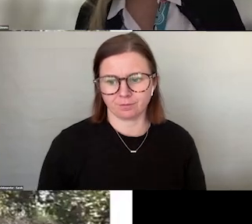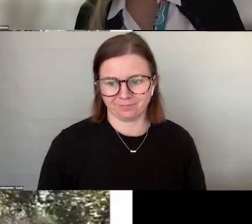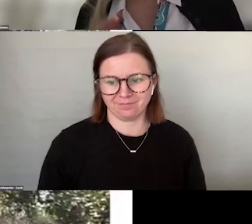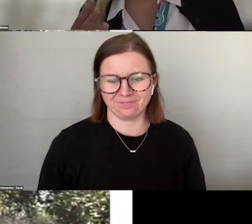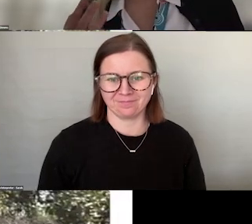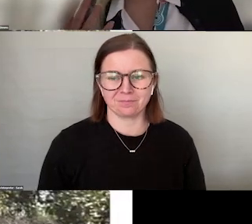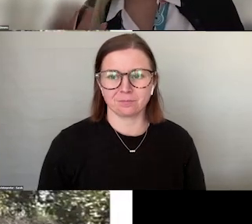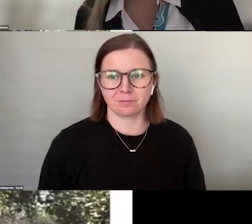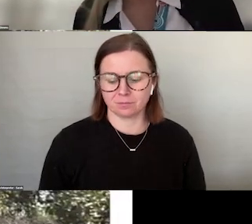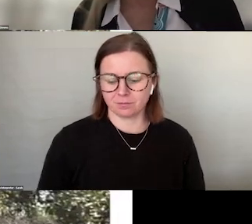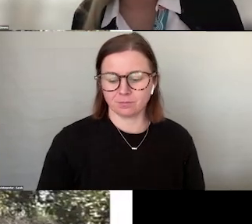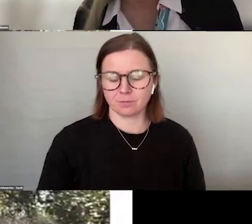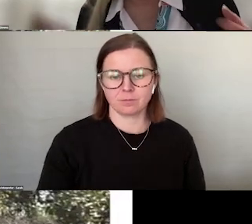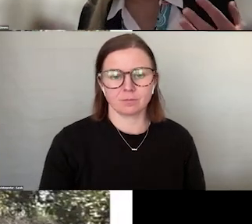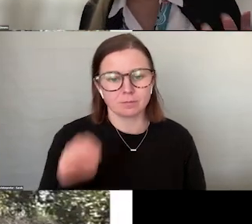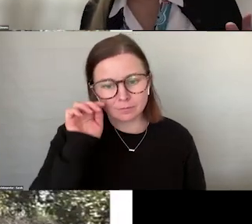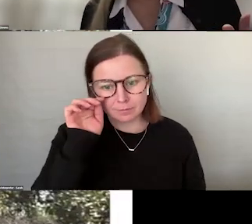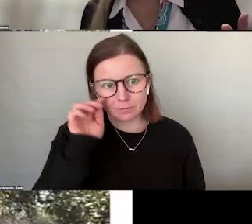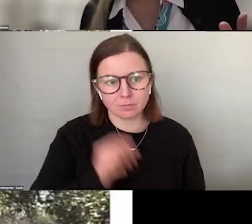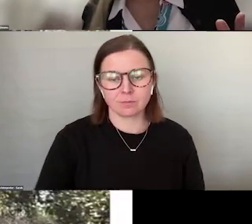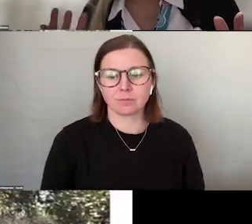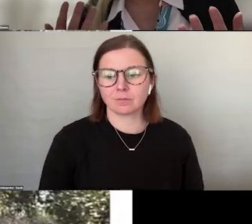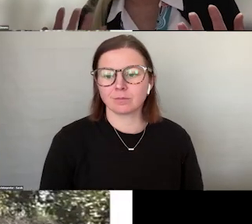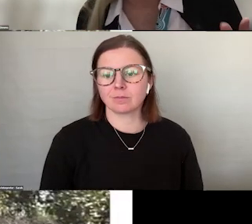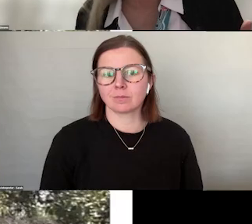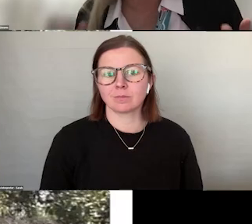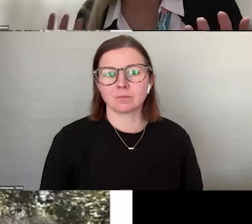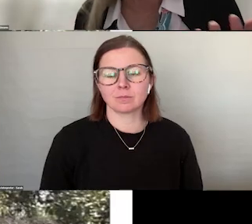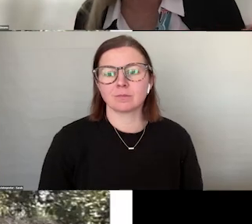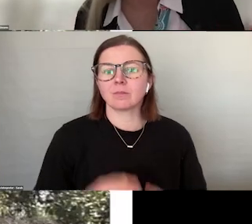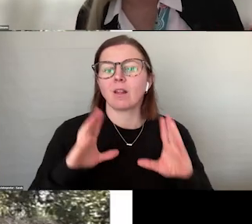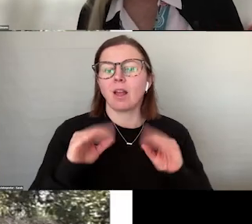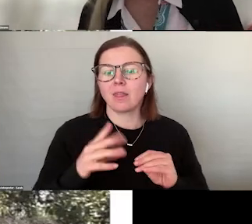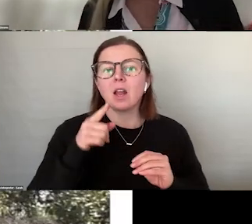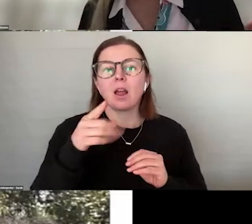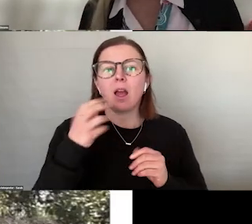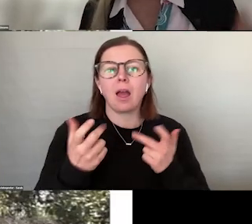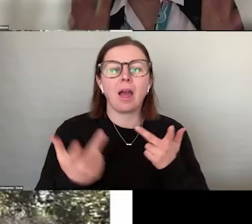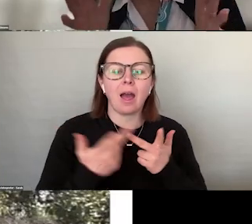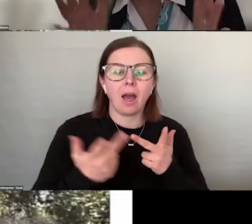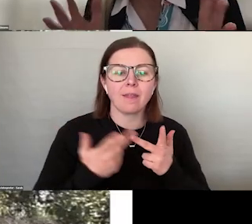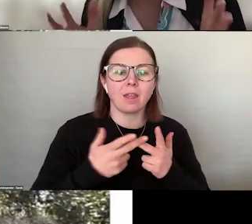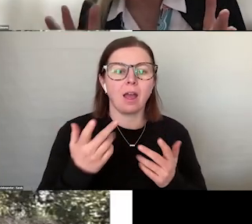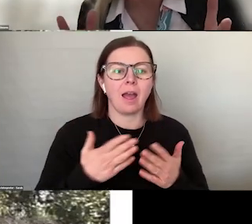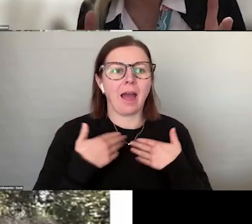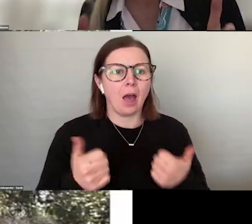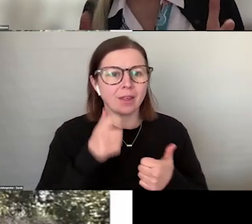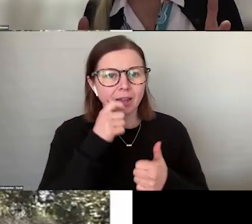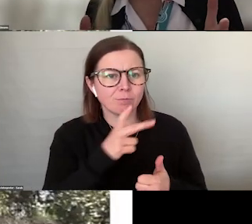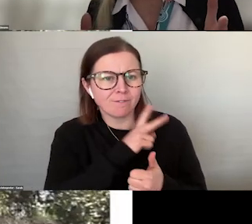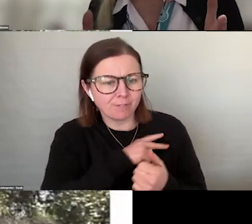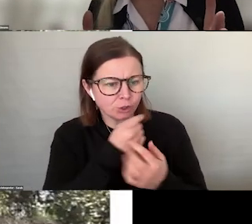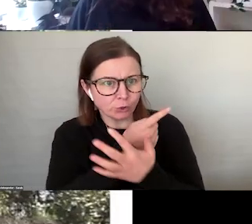And so then there's also the next part. We have the clinicians and the therapists and other healthcare professionals who are right there with